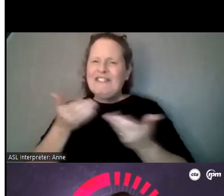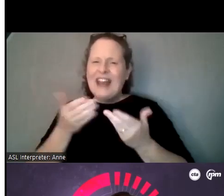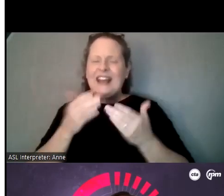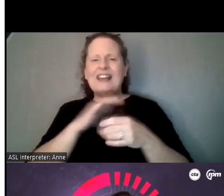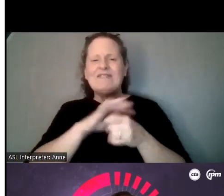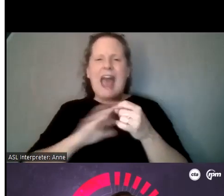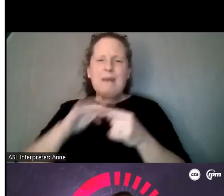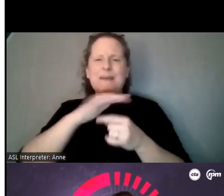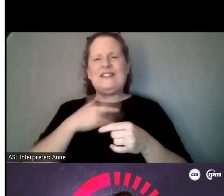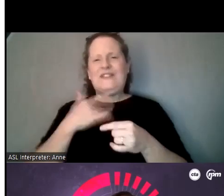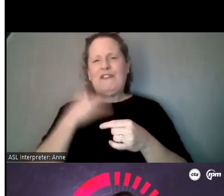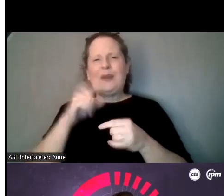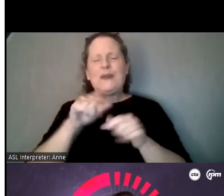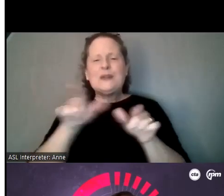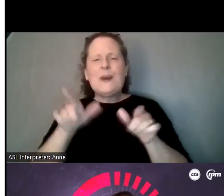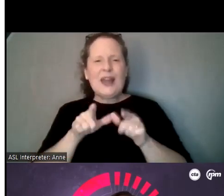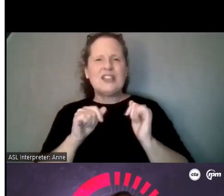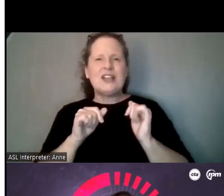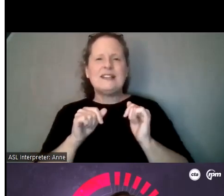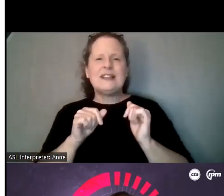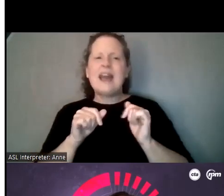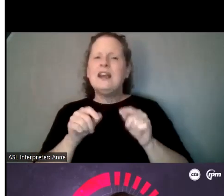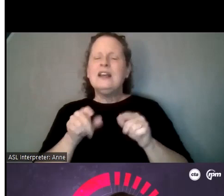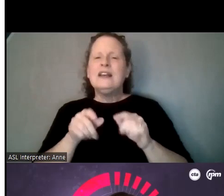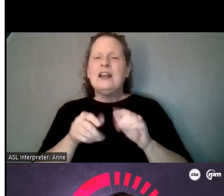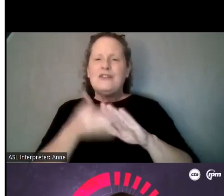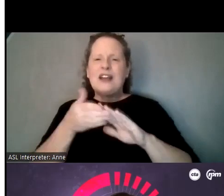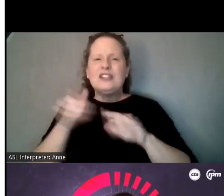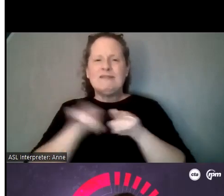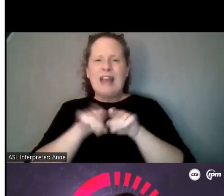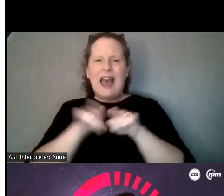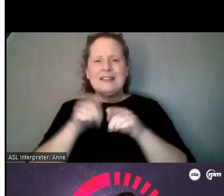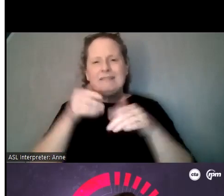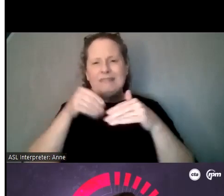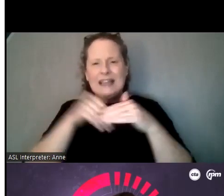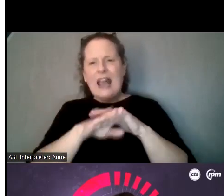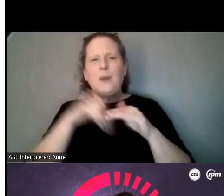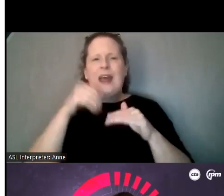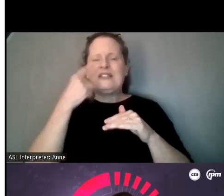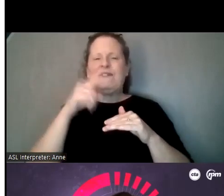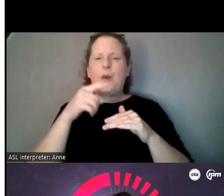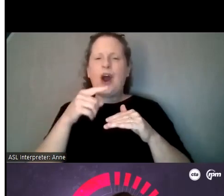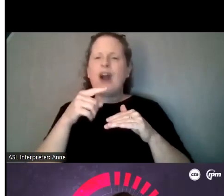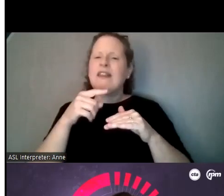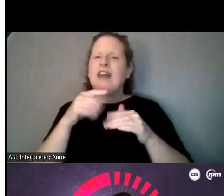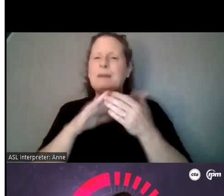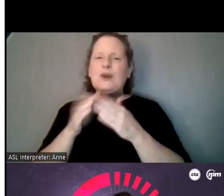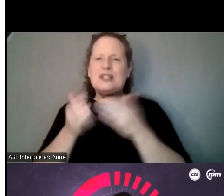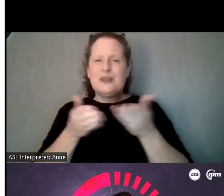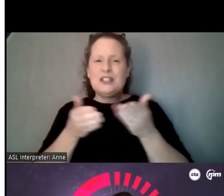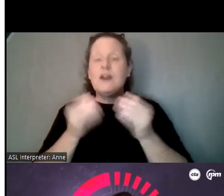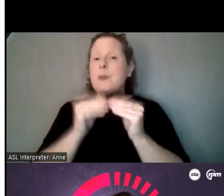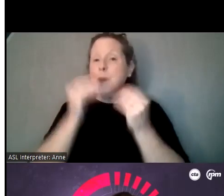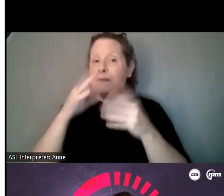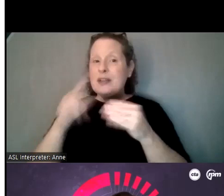locations, which function as gateways to the communities they serve. For more information about CTA